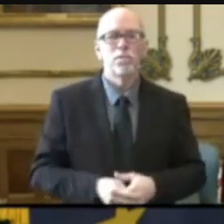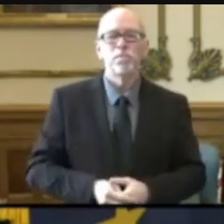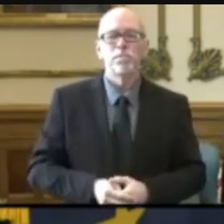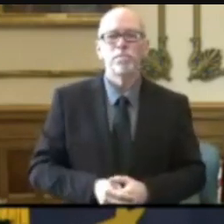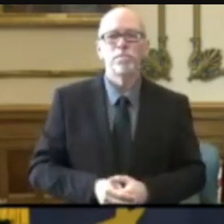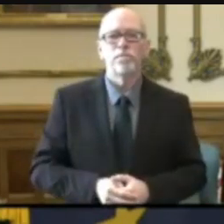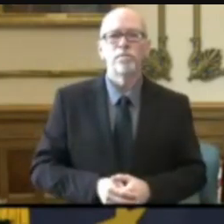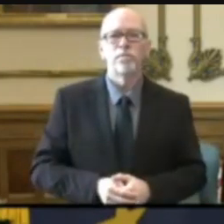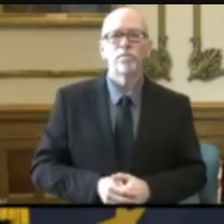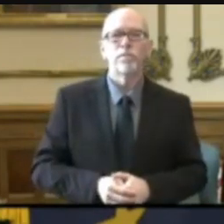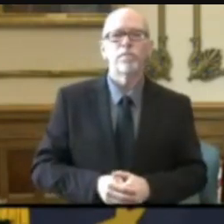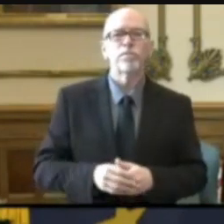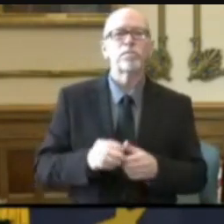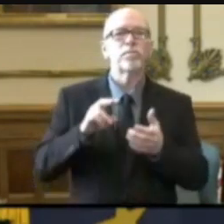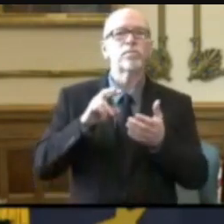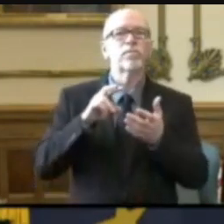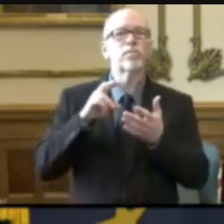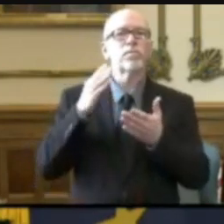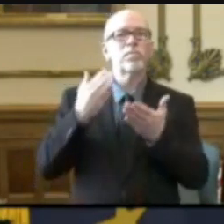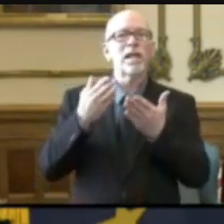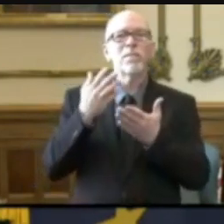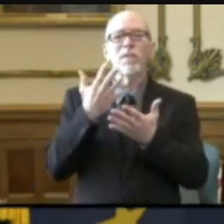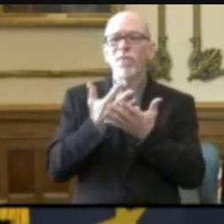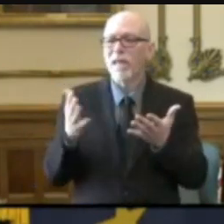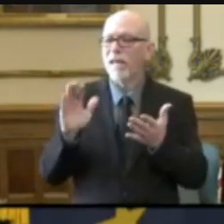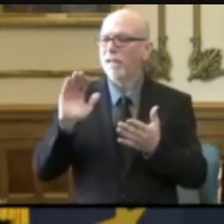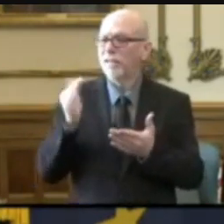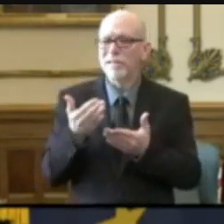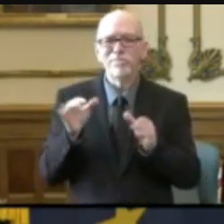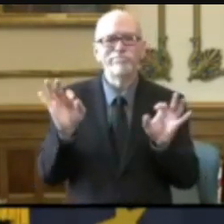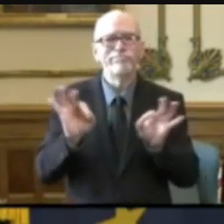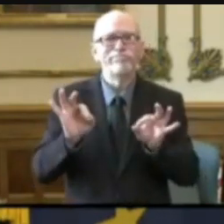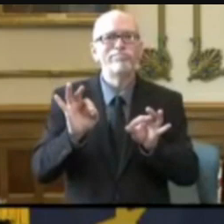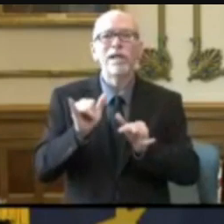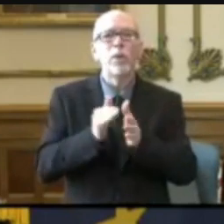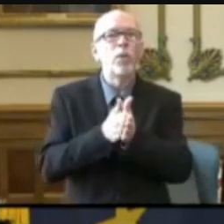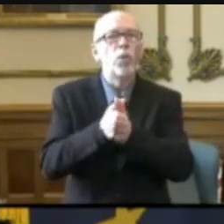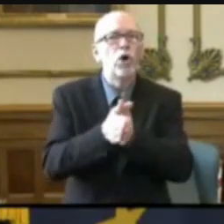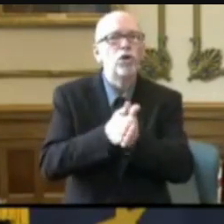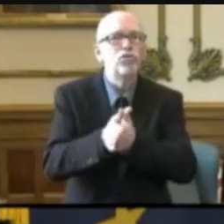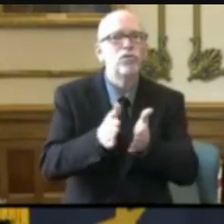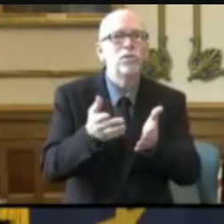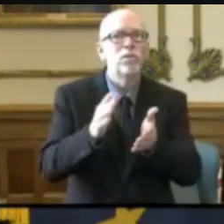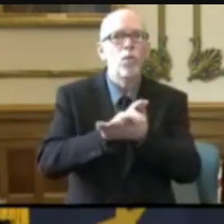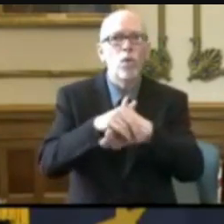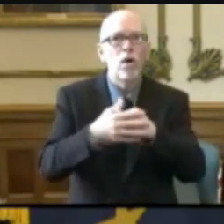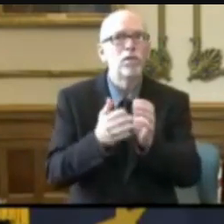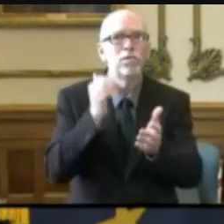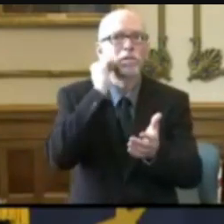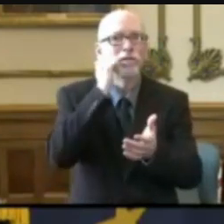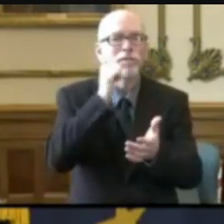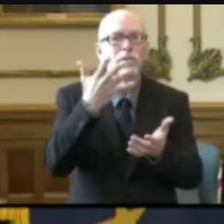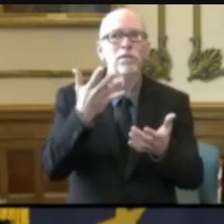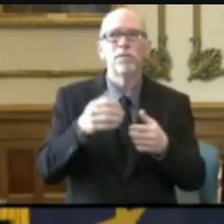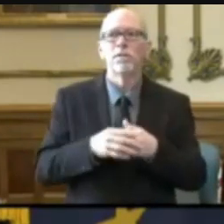That starts with maybe things that seem small at the time, like washing your hands religiously. You've got me there.